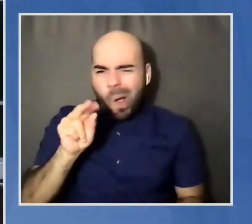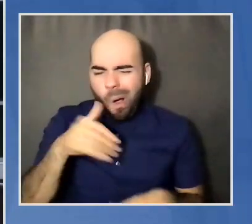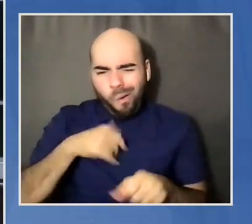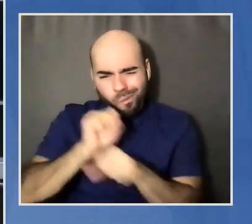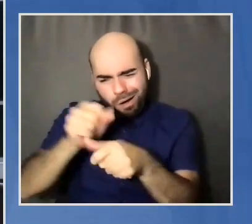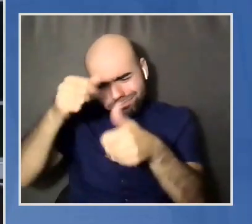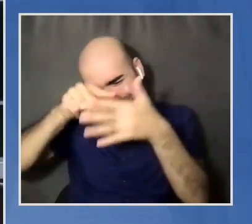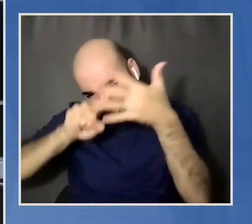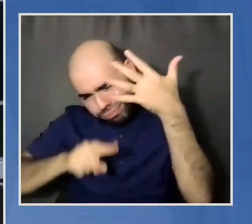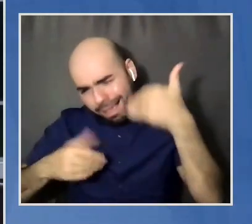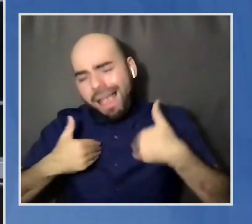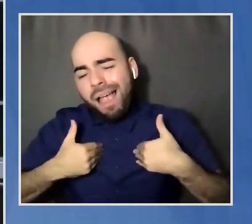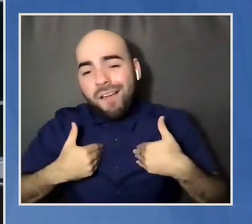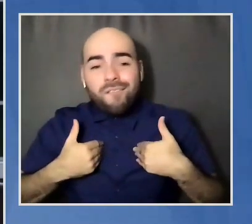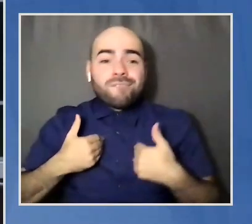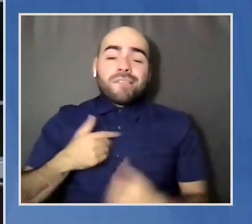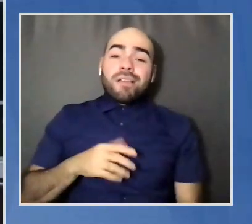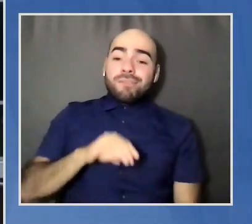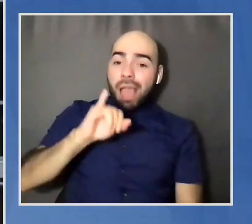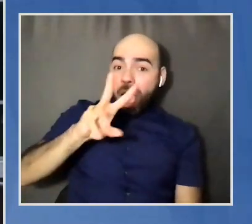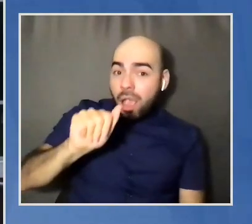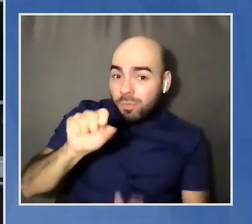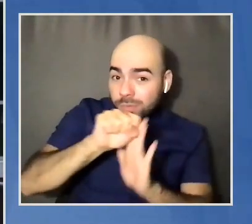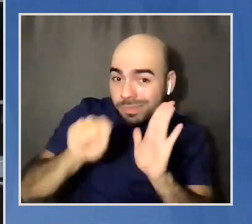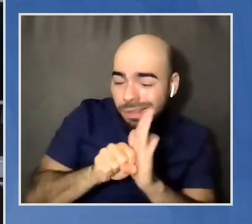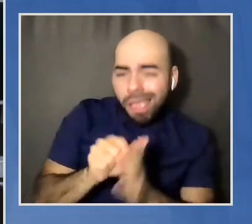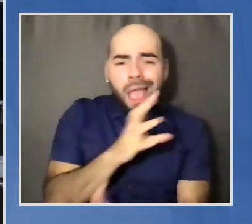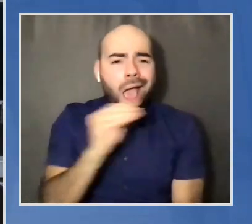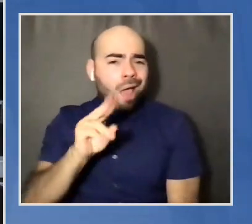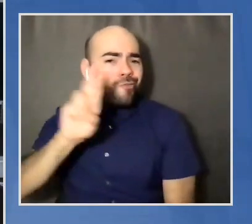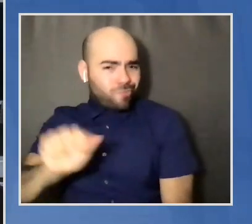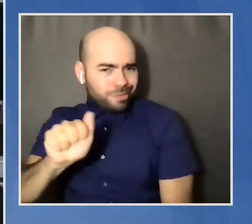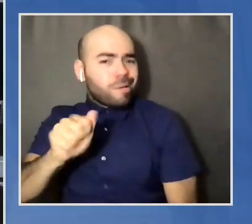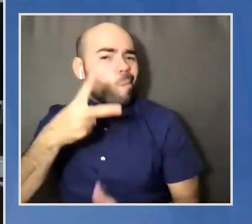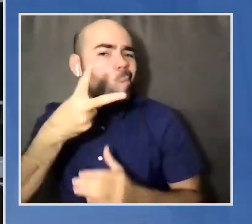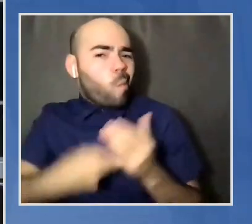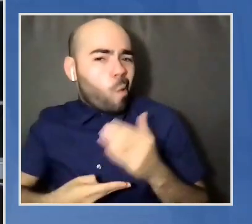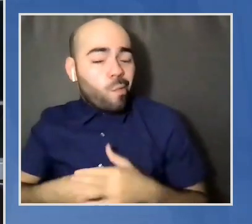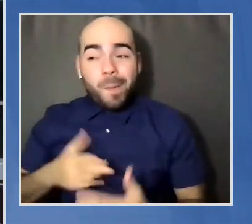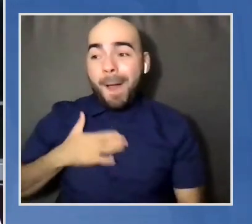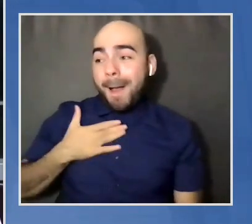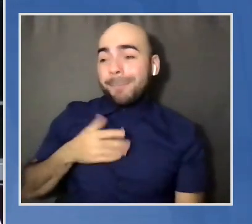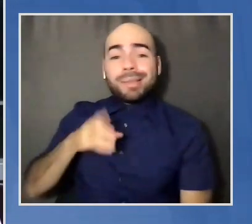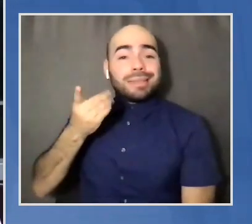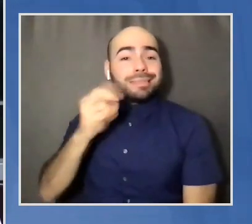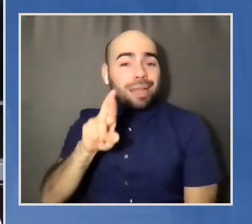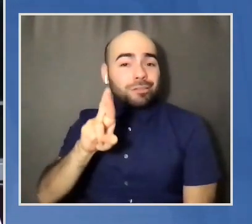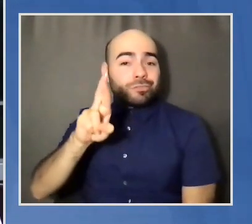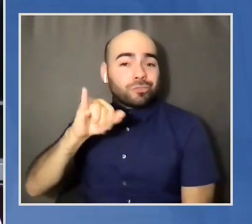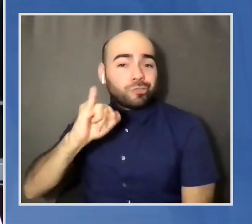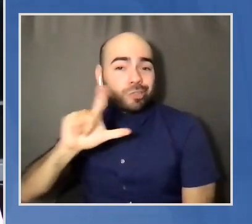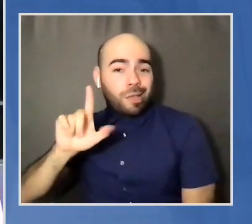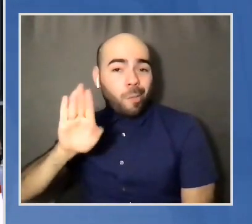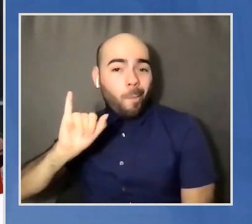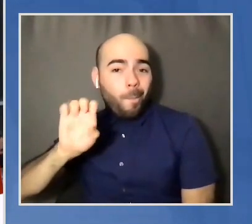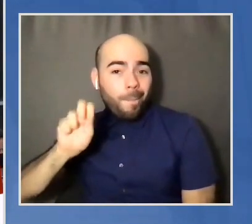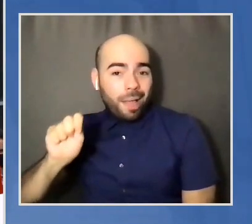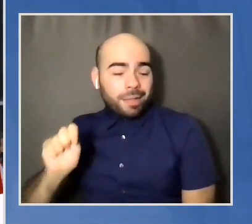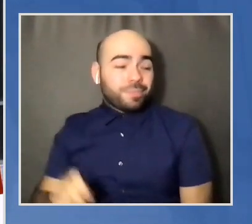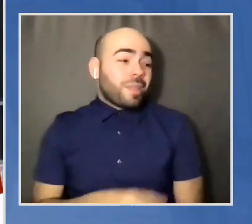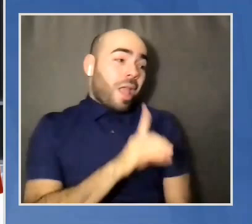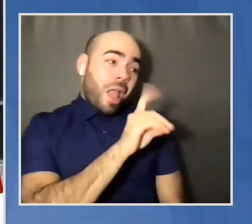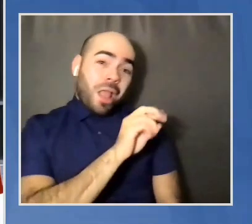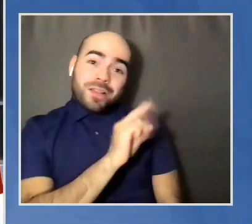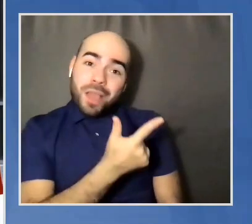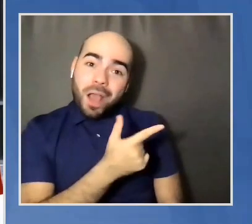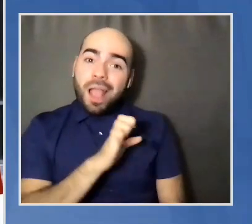country. And that's why I am so happy that Dr. Jill Biden and Doug Emhoff decided to join us today